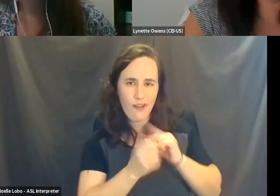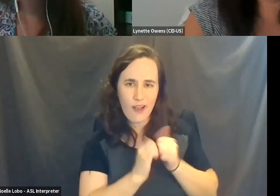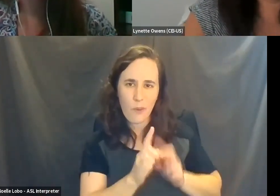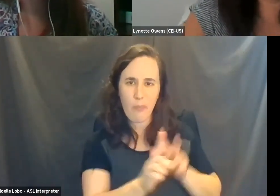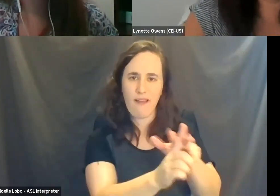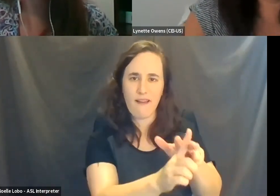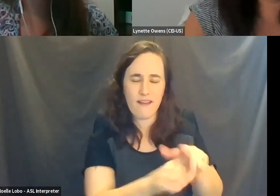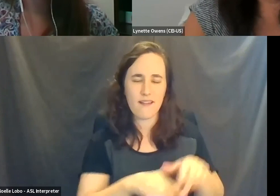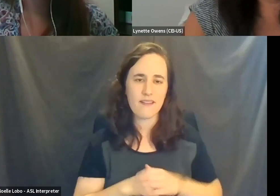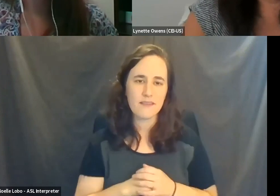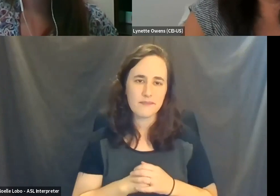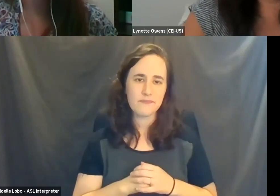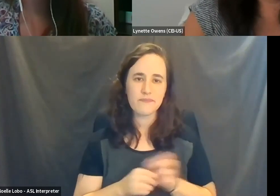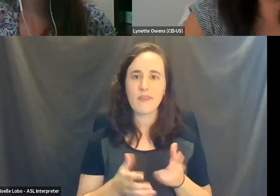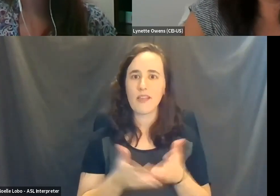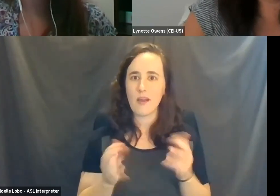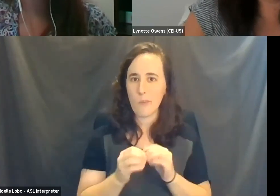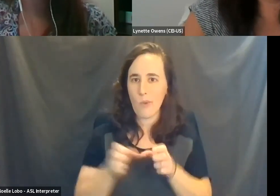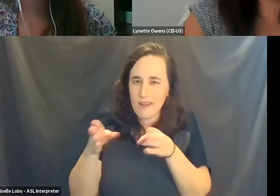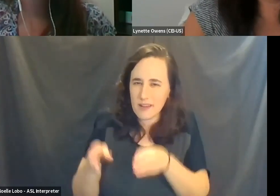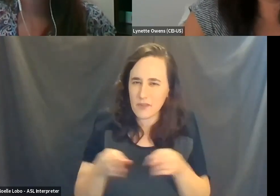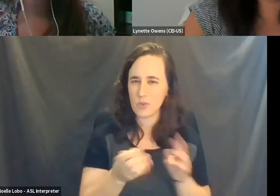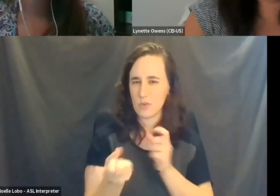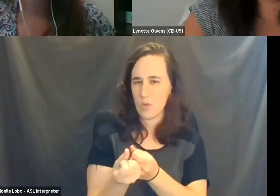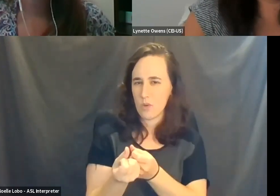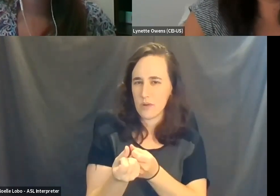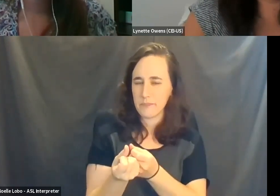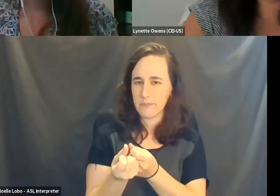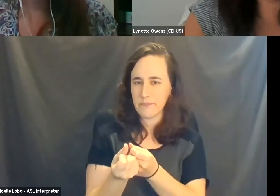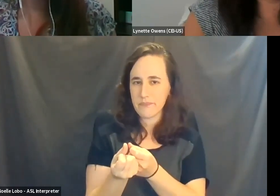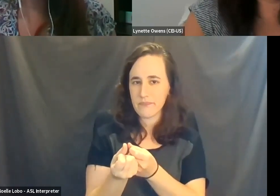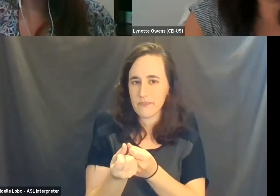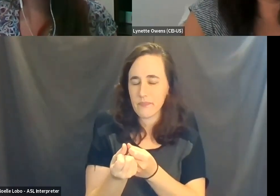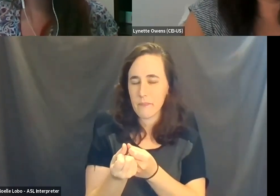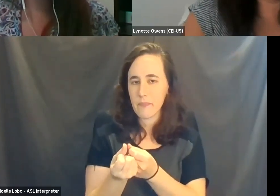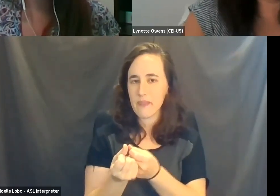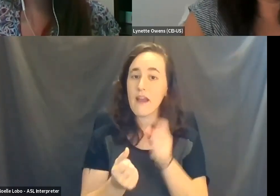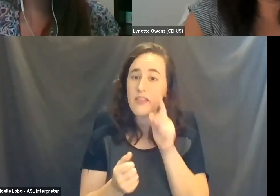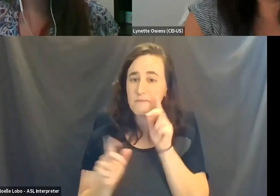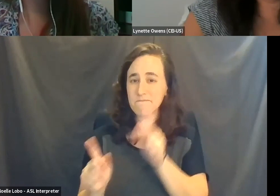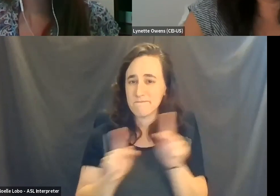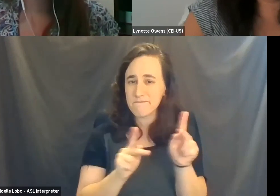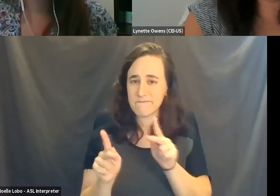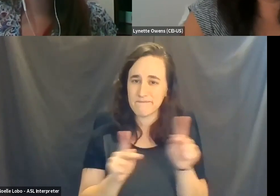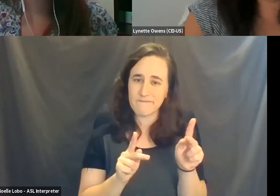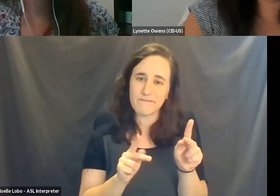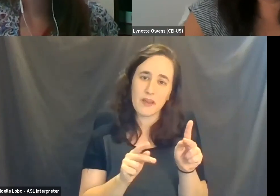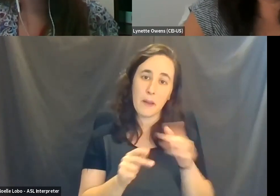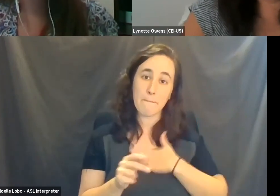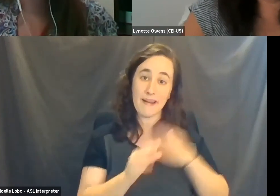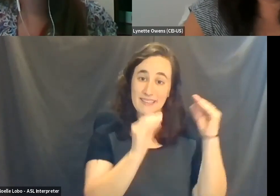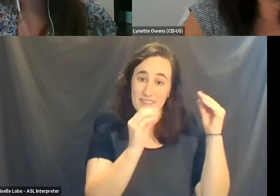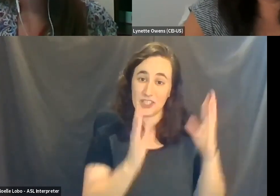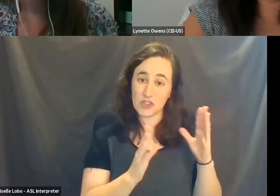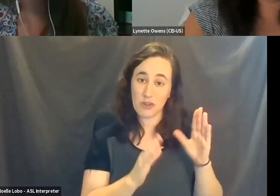A lot of individualized support. And I would say that was also echoed in terms of what my teacher colleagues were providing their